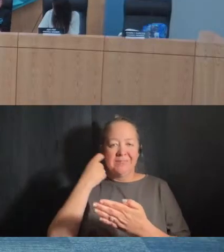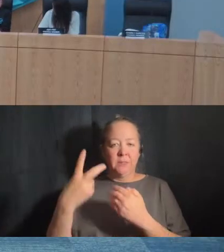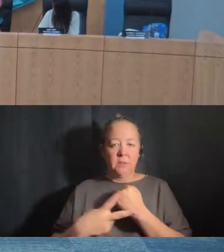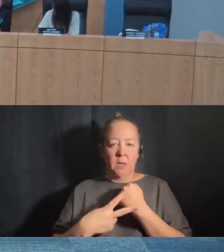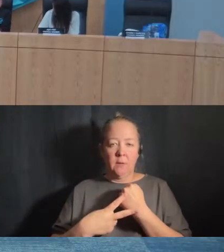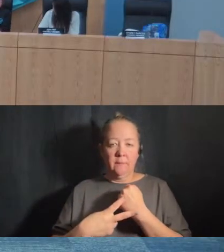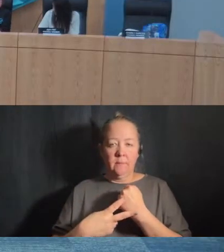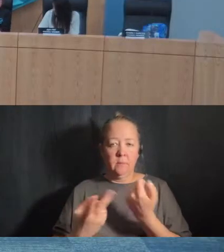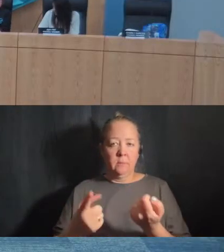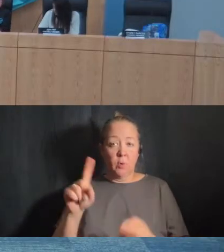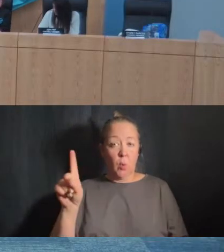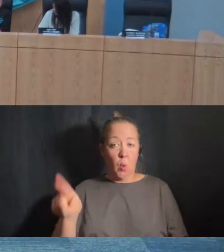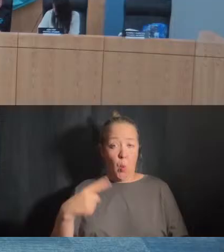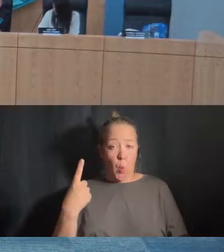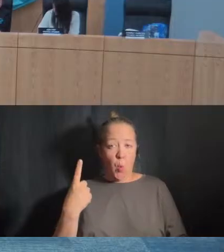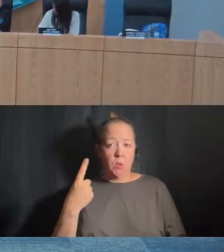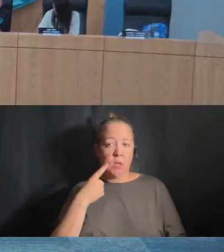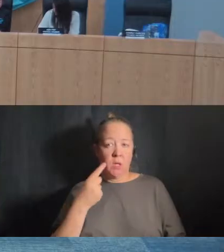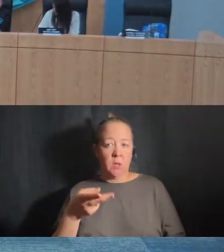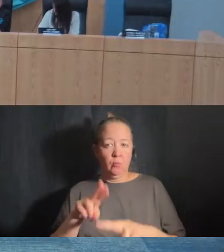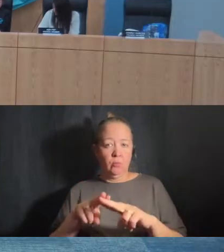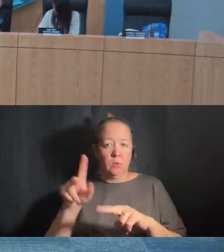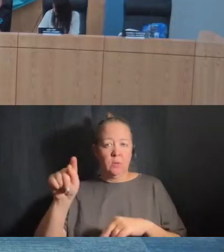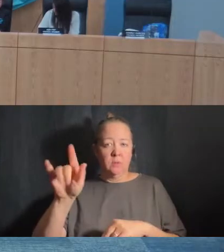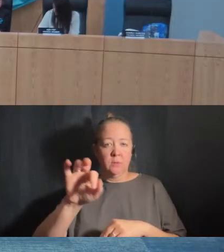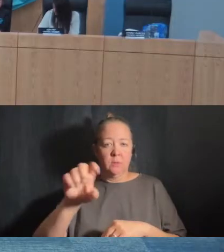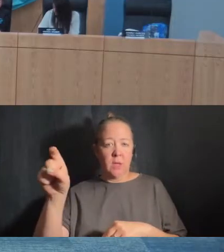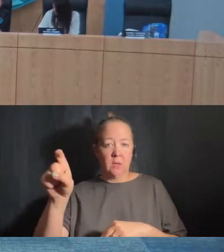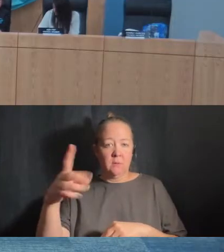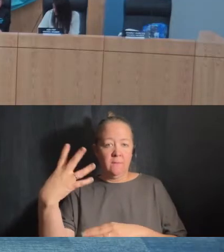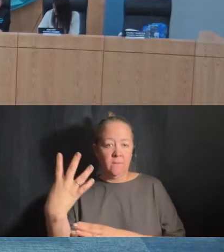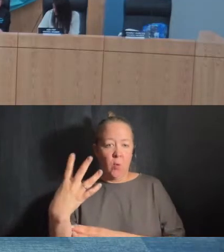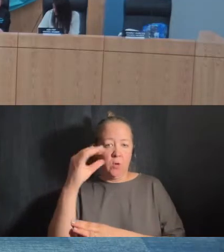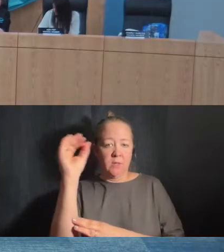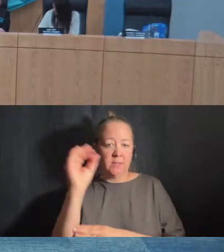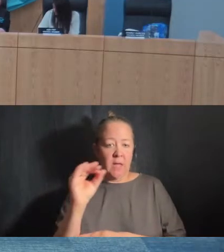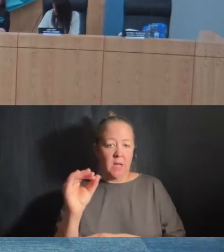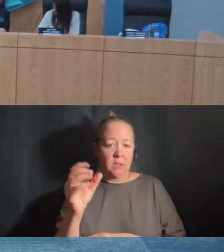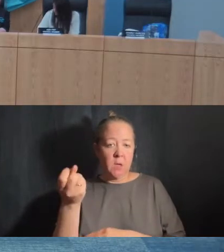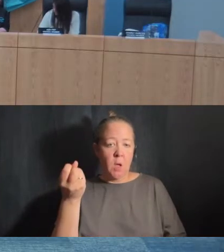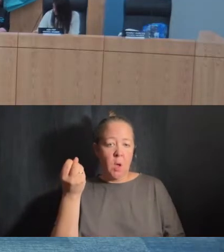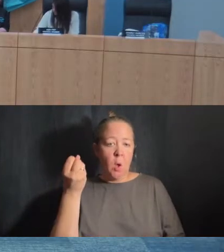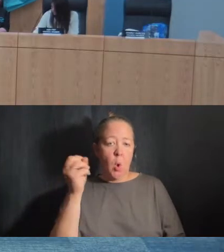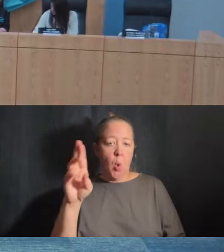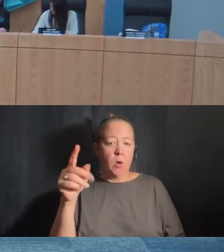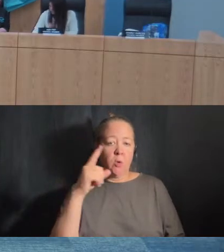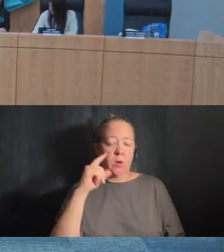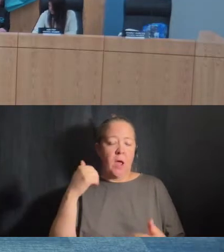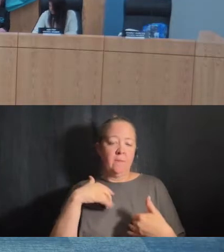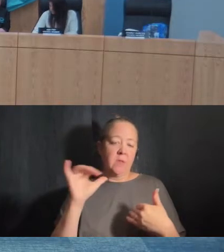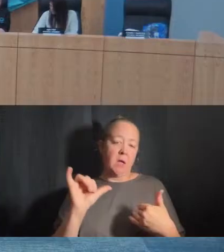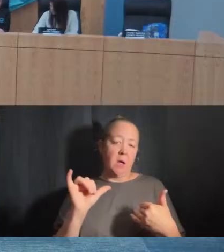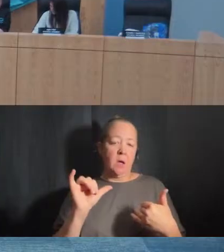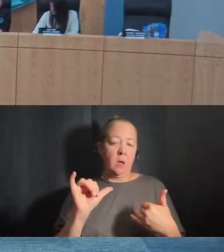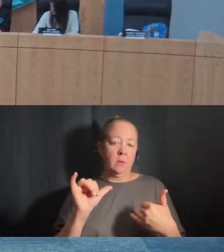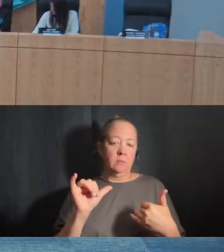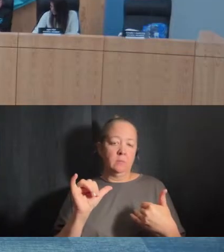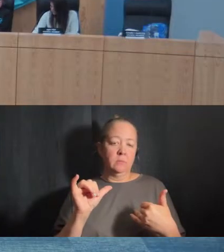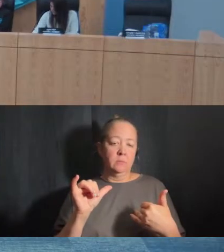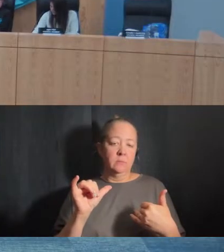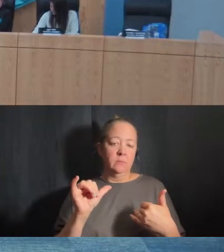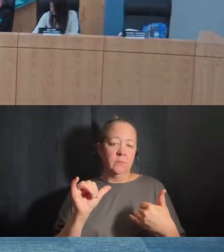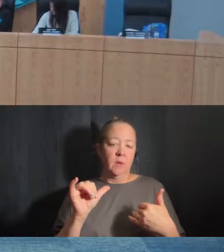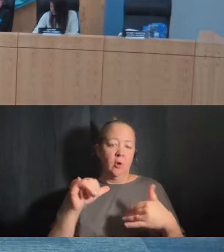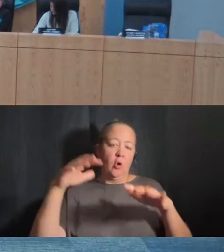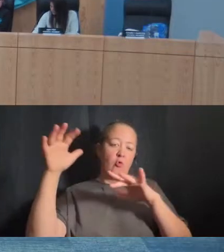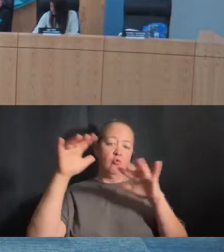only raise taxes 4 cents, or you would put that in the rainy day fund, the 91,000? Because if we're balanced, then we're